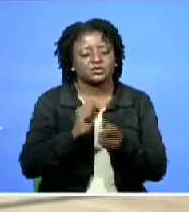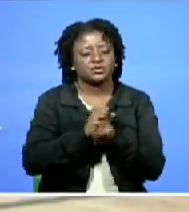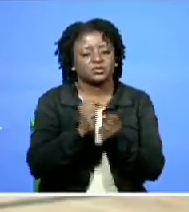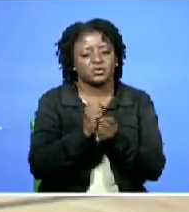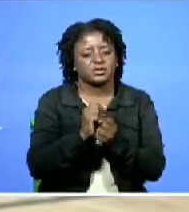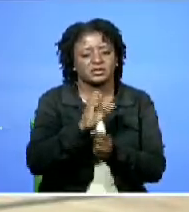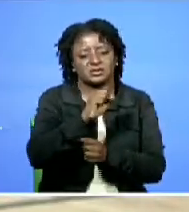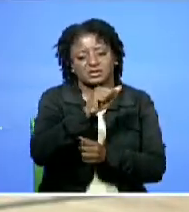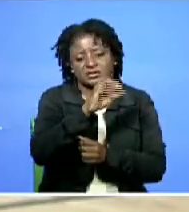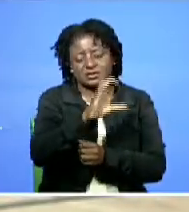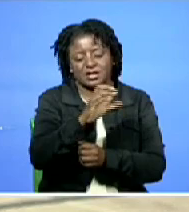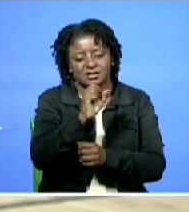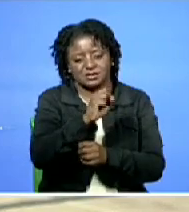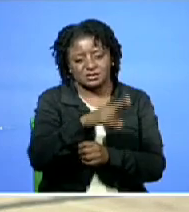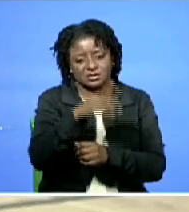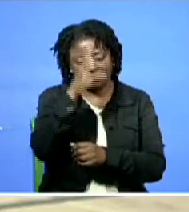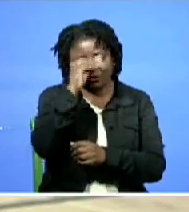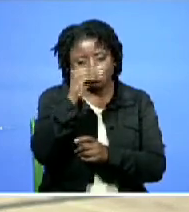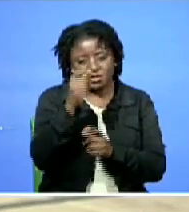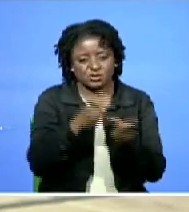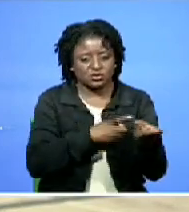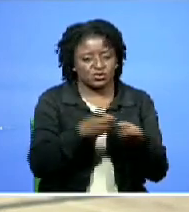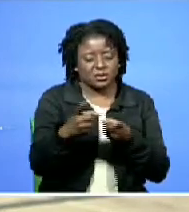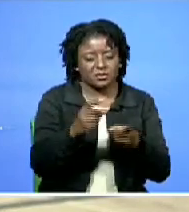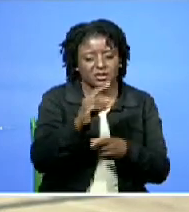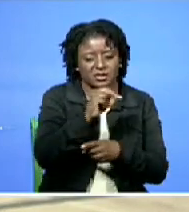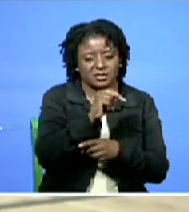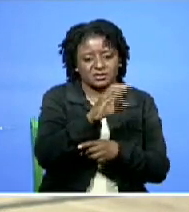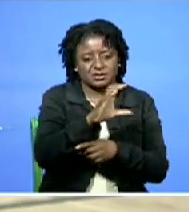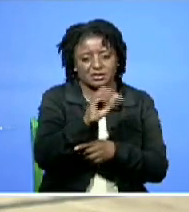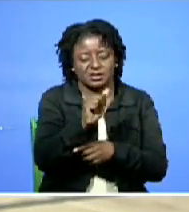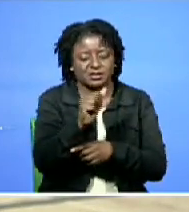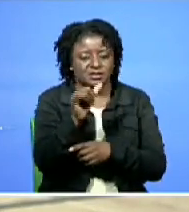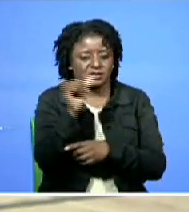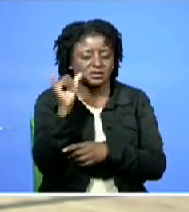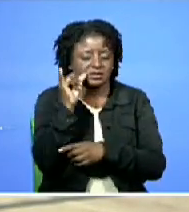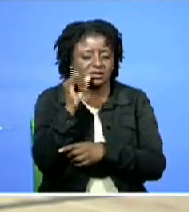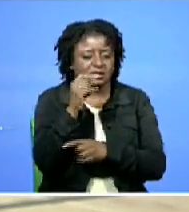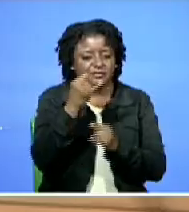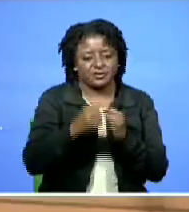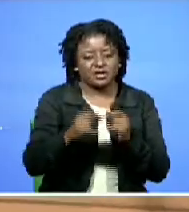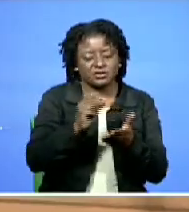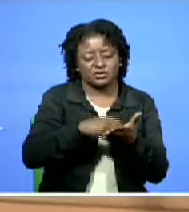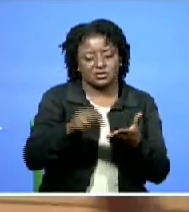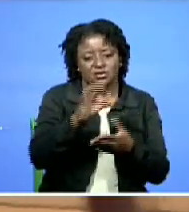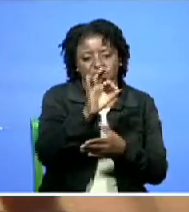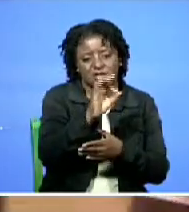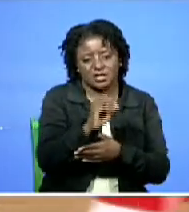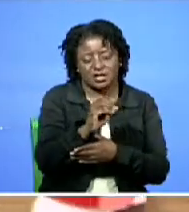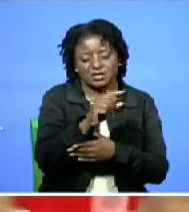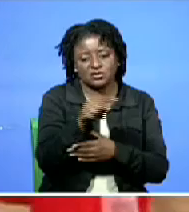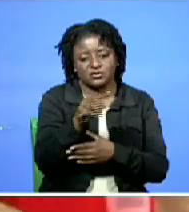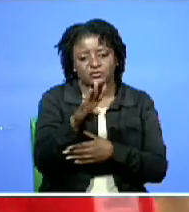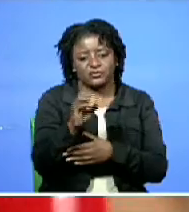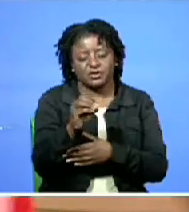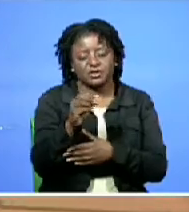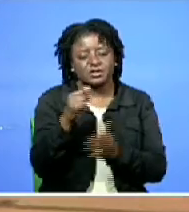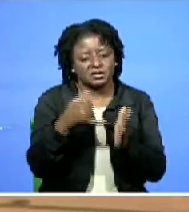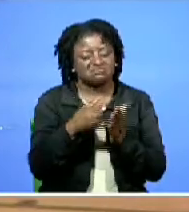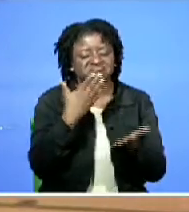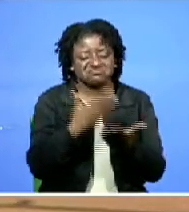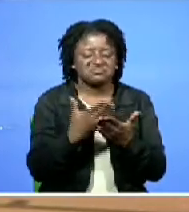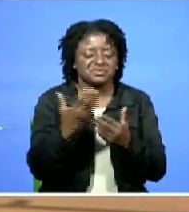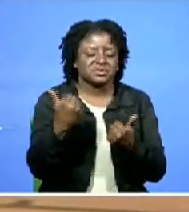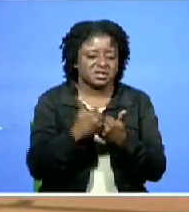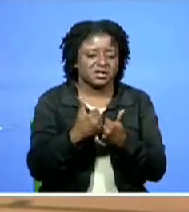senior boys dominated Nassau Christian Academy yesterday. The final score was 90-40. It was a good game. We played defense. We ran our